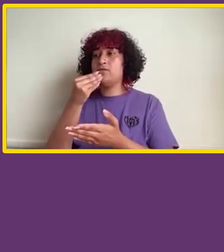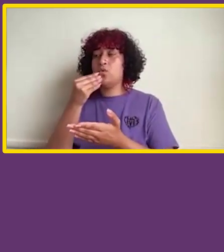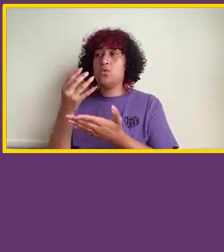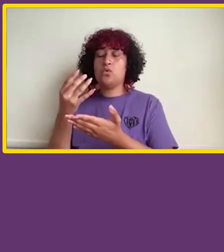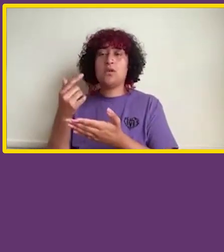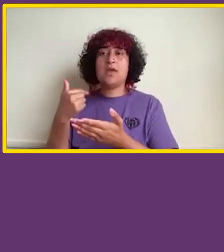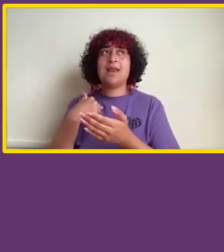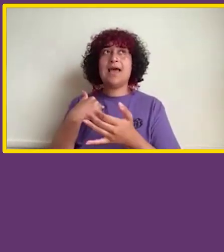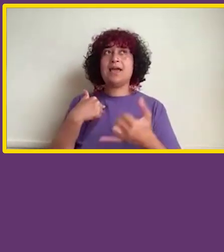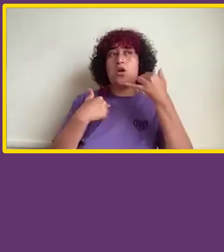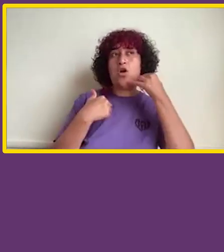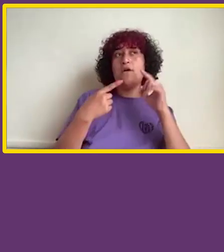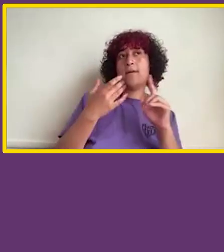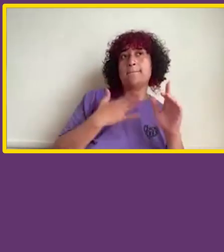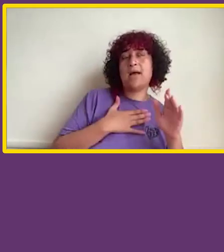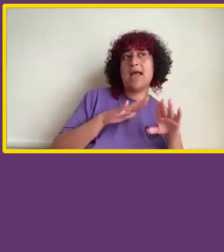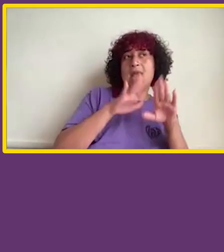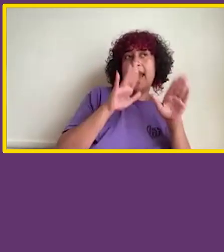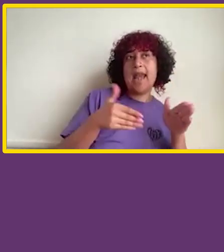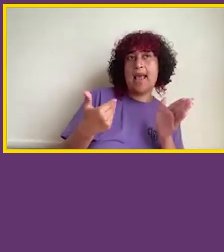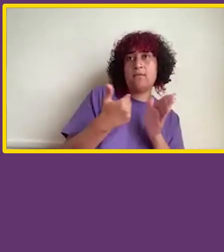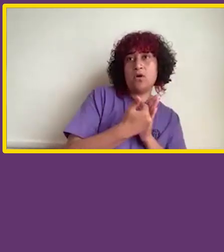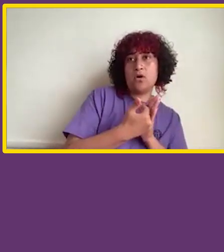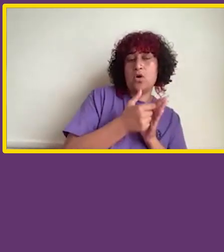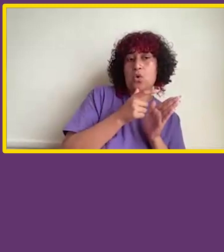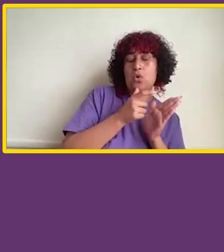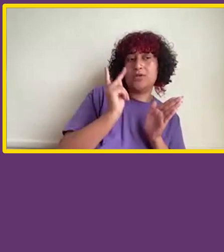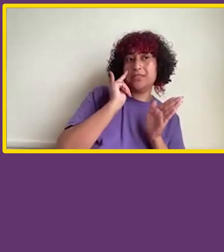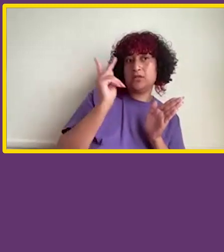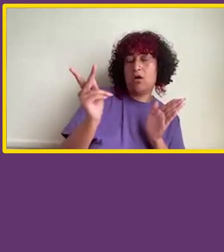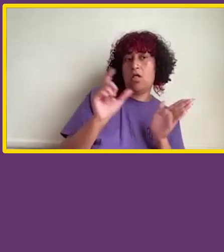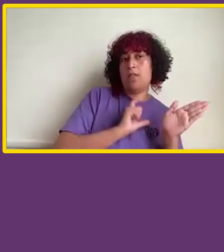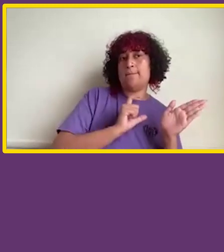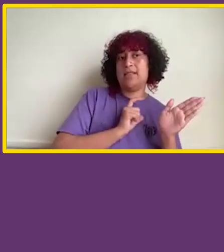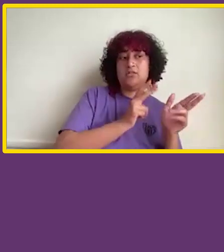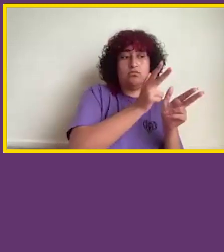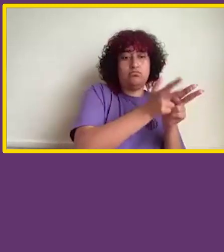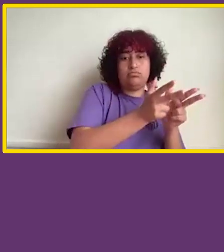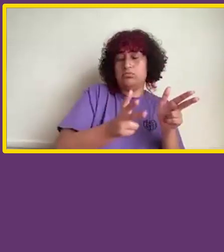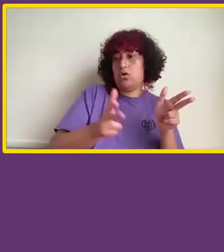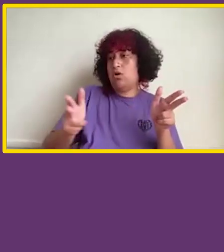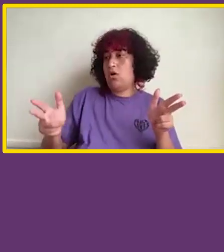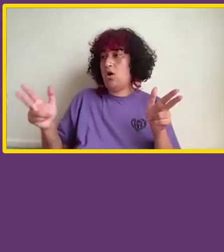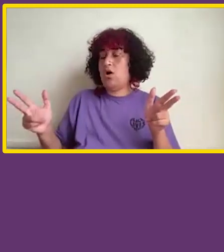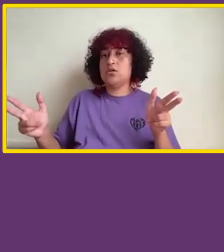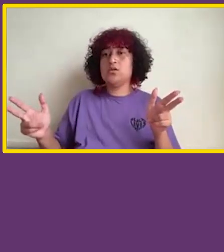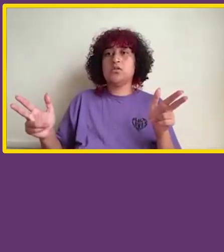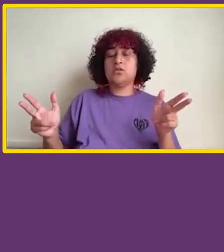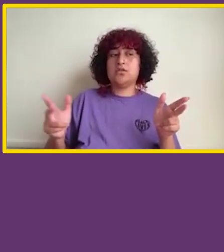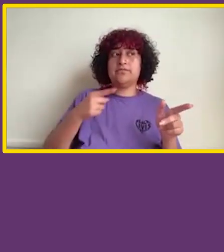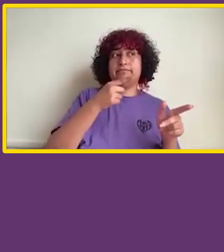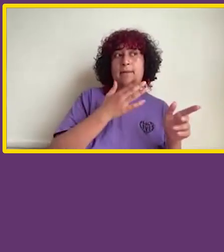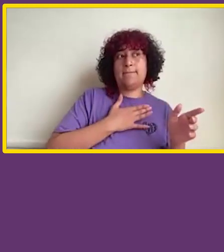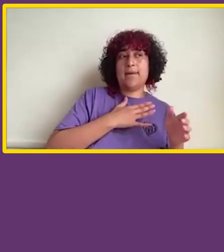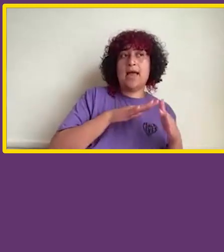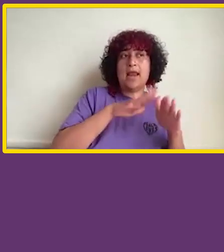my neighbor who I guess saw this happening, cis white male. And he said, I know that